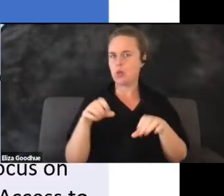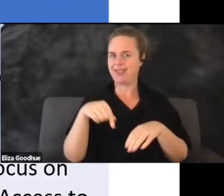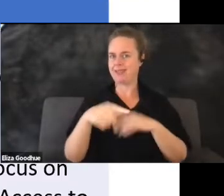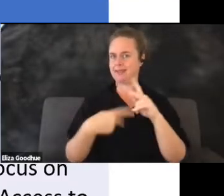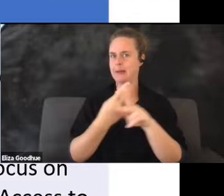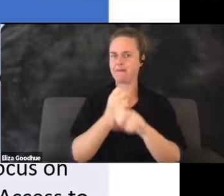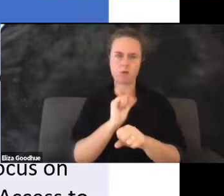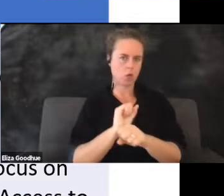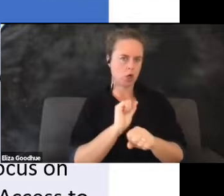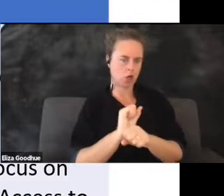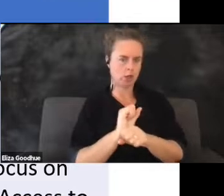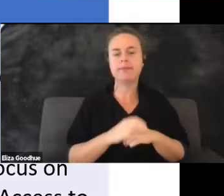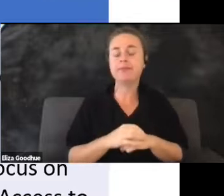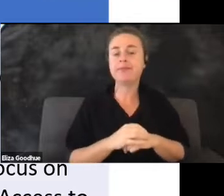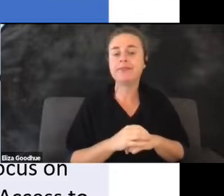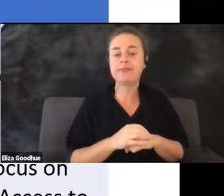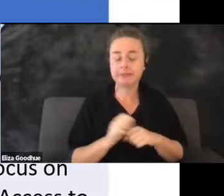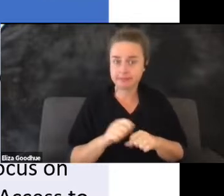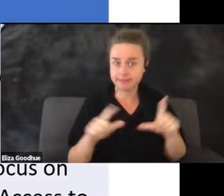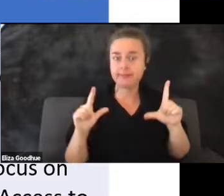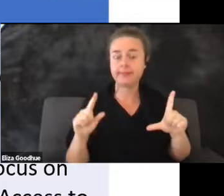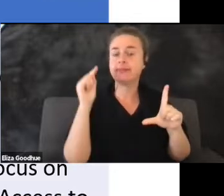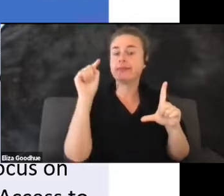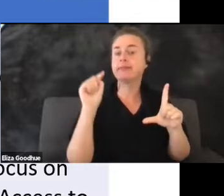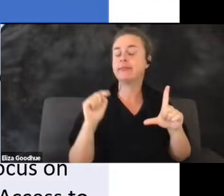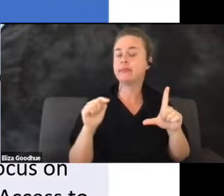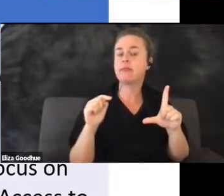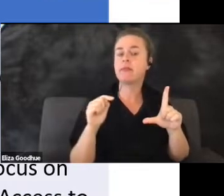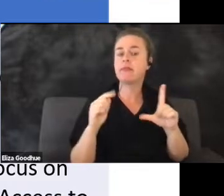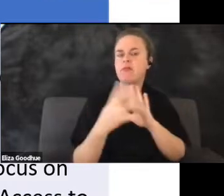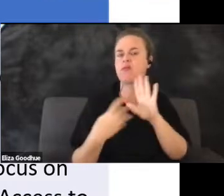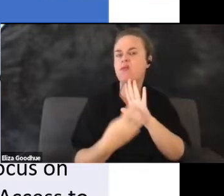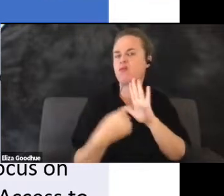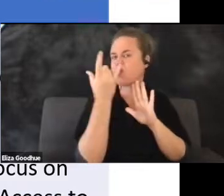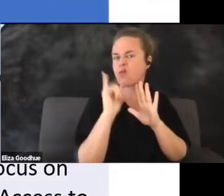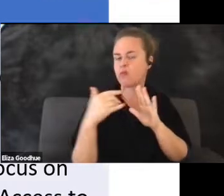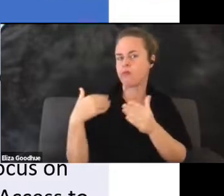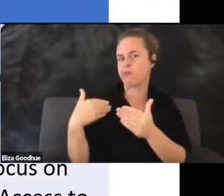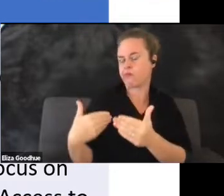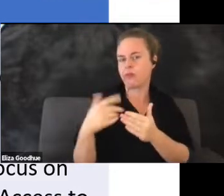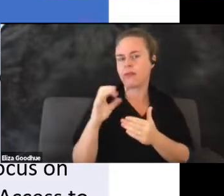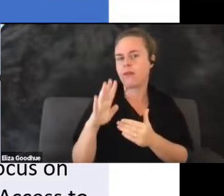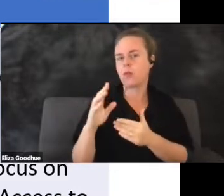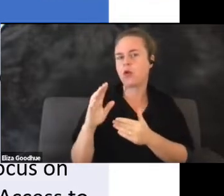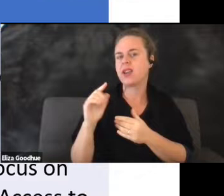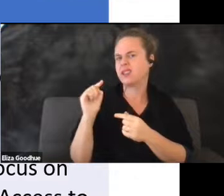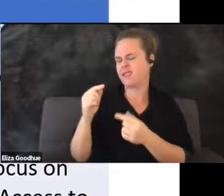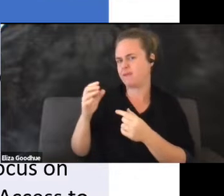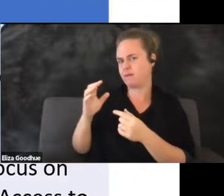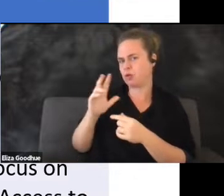Just our final slide, I just want to remind everybody, we had our February event for the 2022 Learning